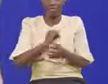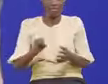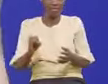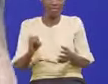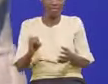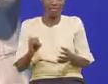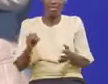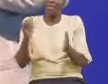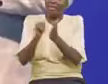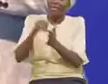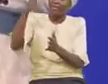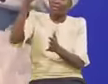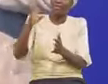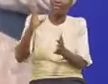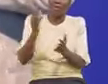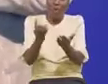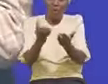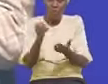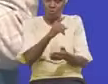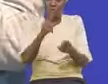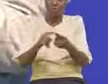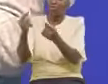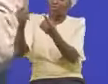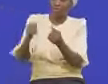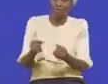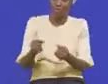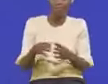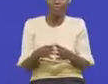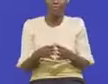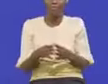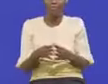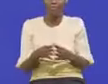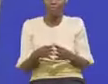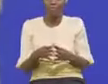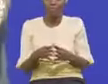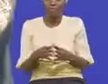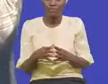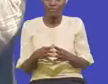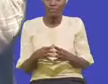e. That God wants you to come. Mau ma jibo oneva.